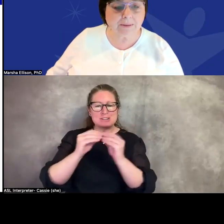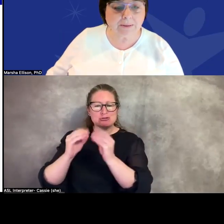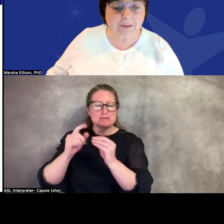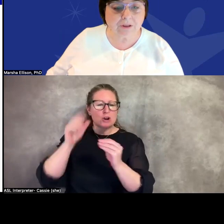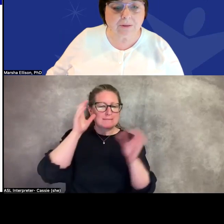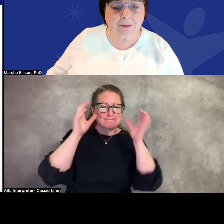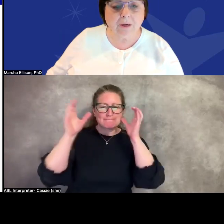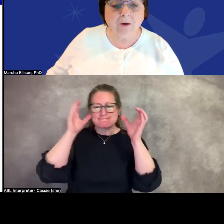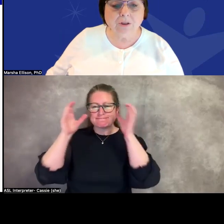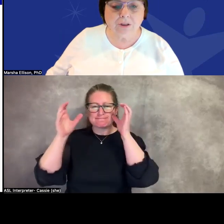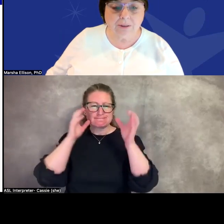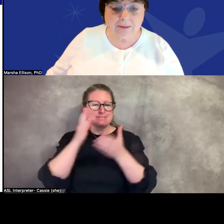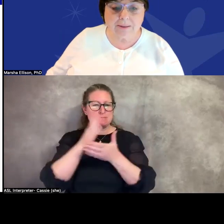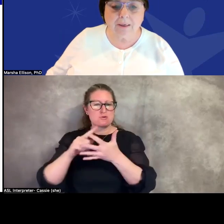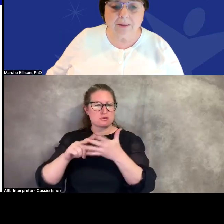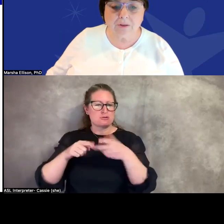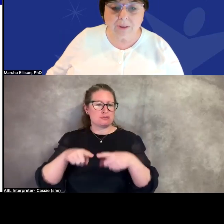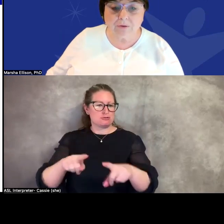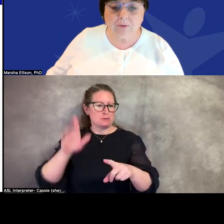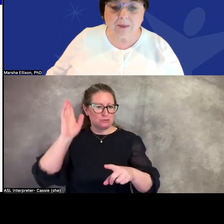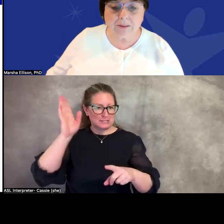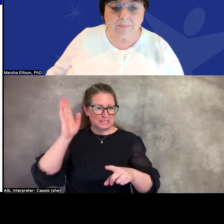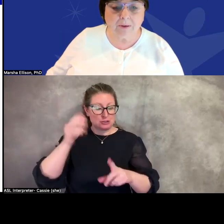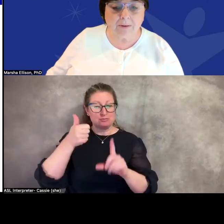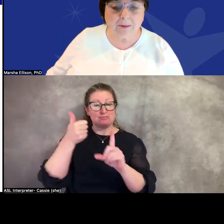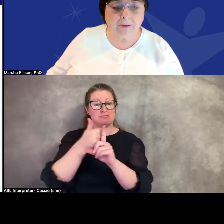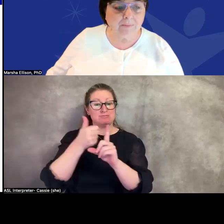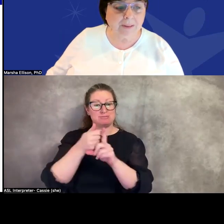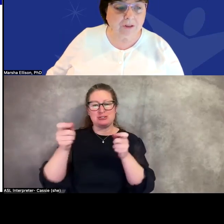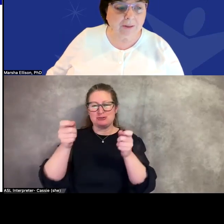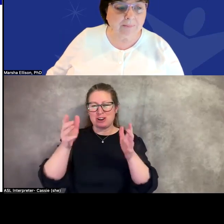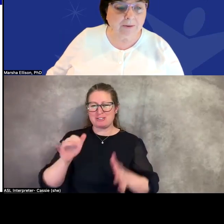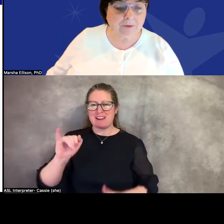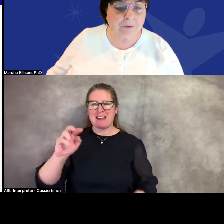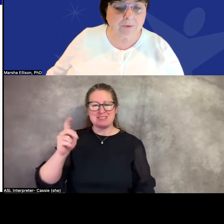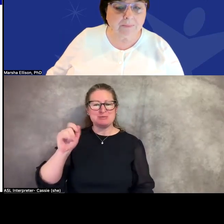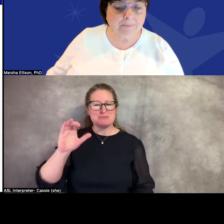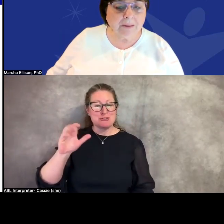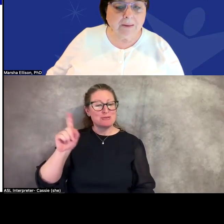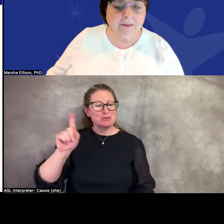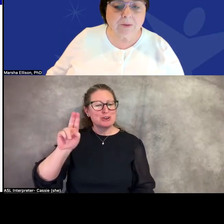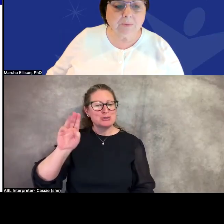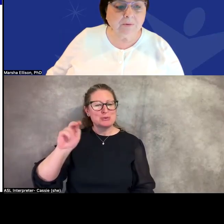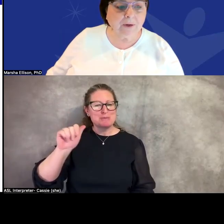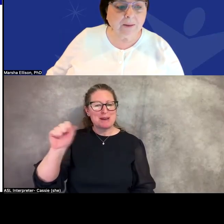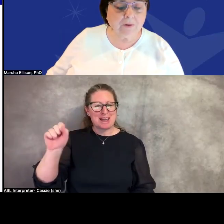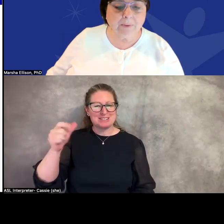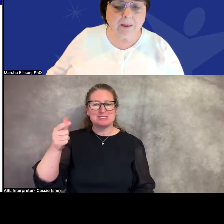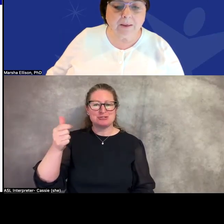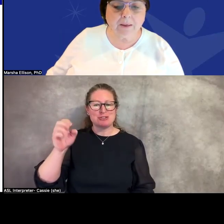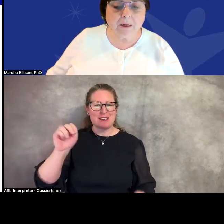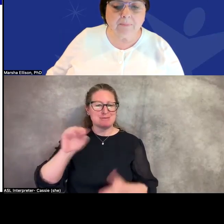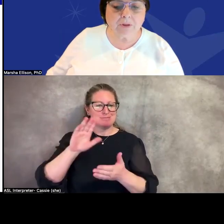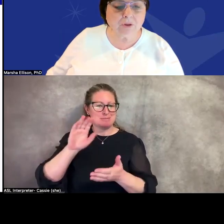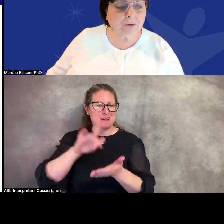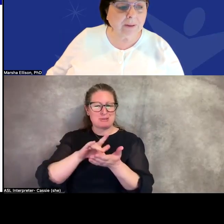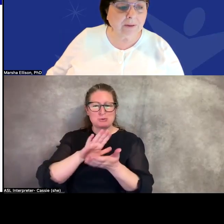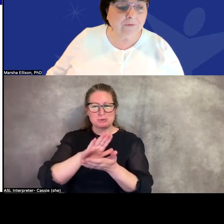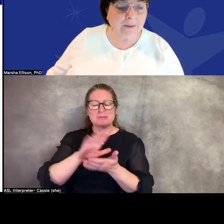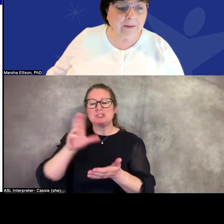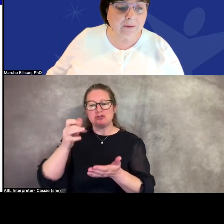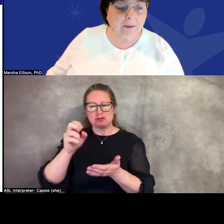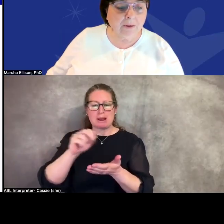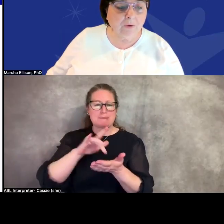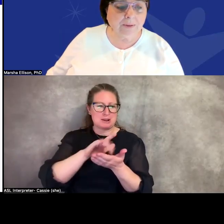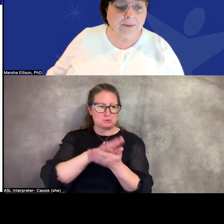this presentation. She is director of iSPARC at UMass Chan Medical School. This will be followed by Ms.